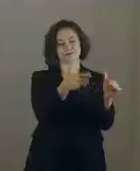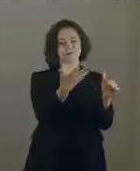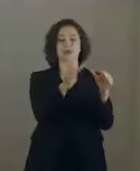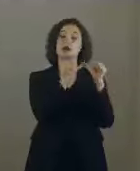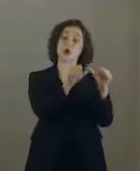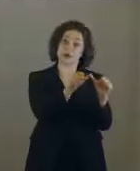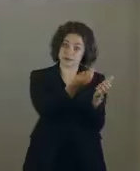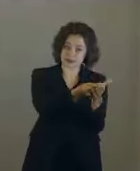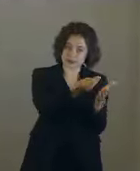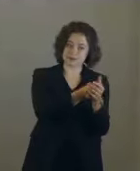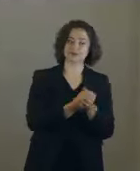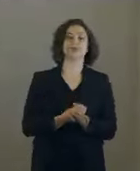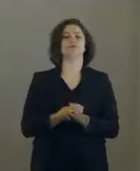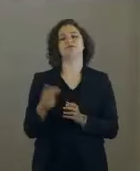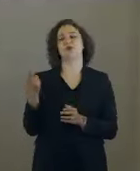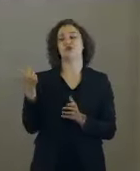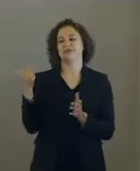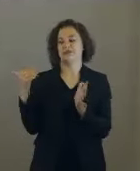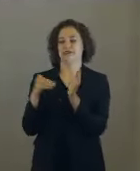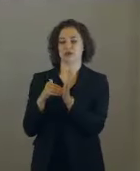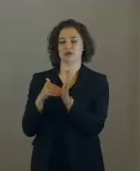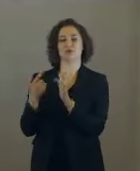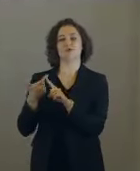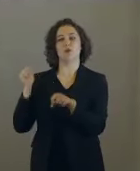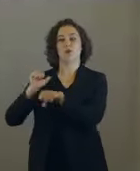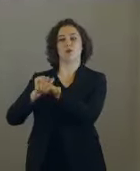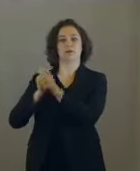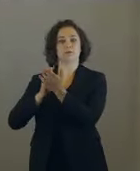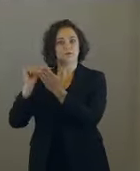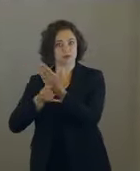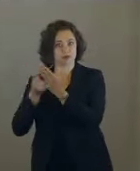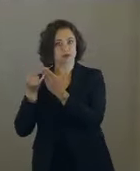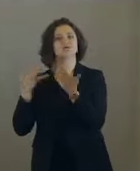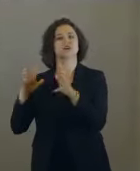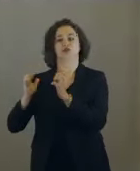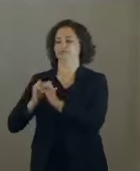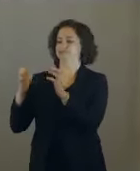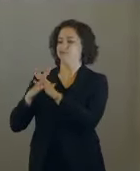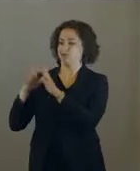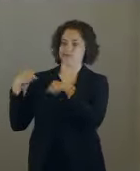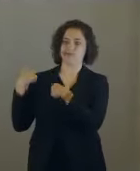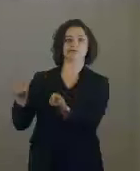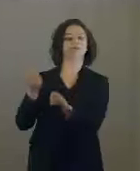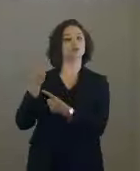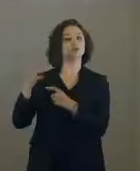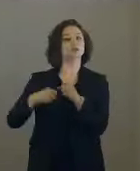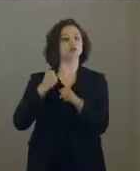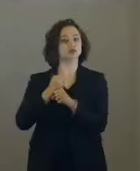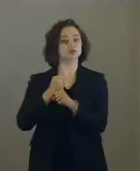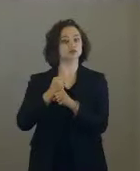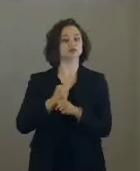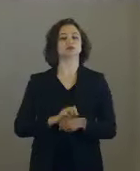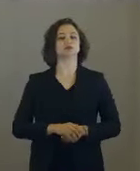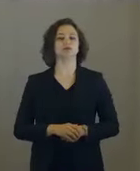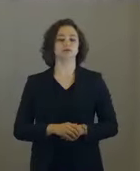ongoing funding, and then about $13,000 being in work projects that we've established over the past several years.